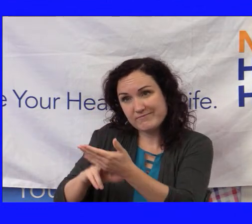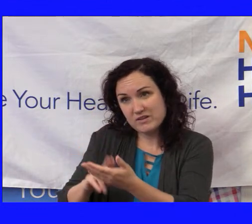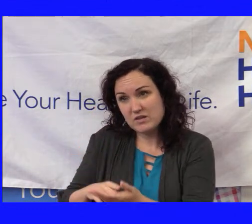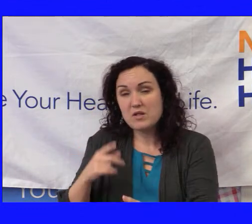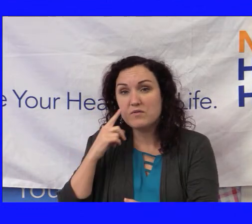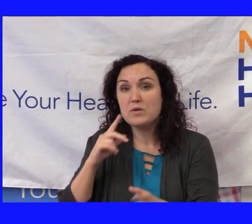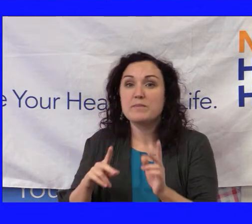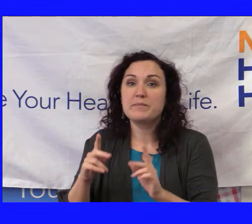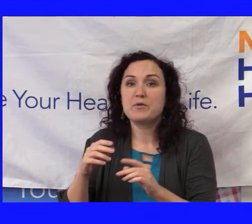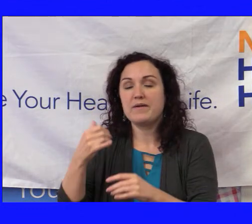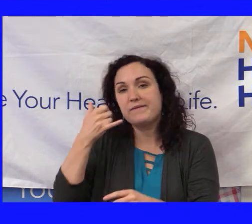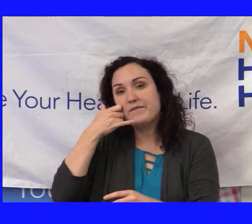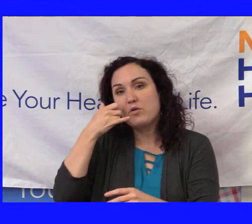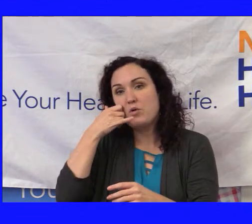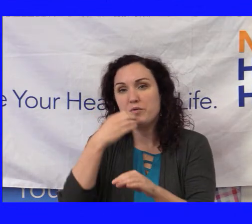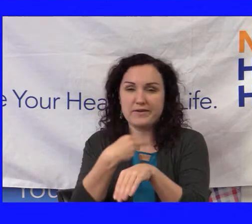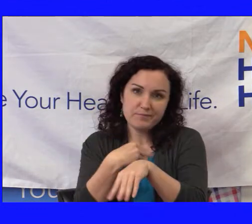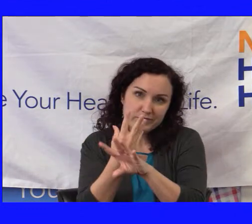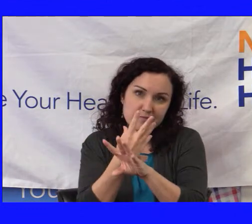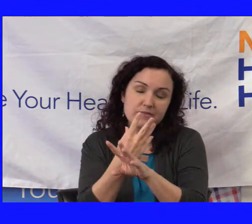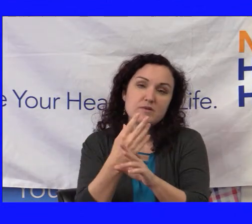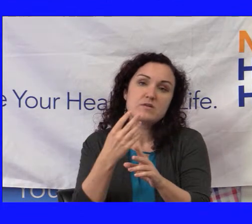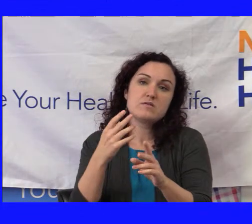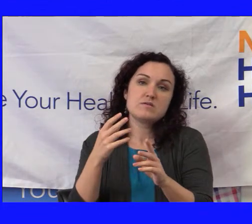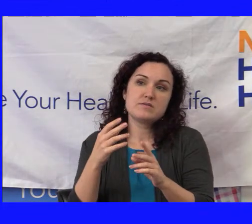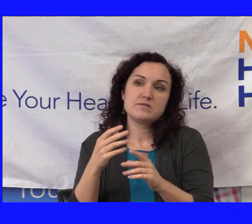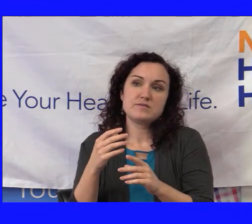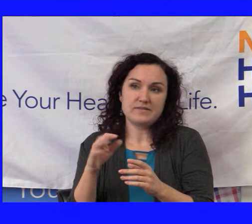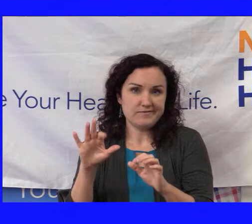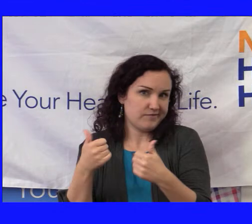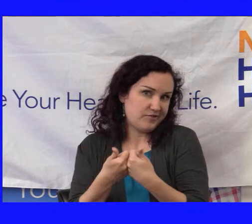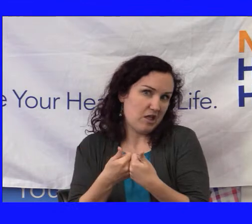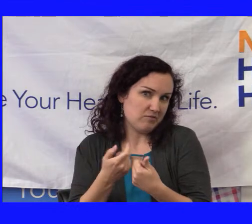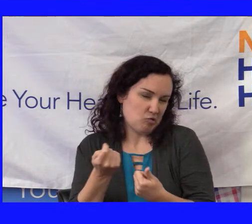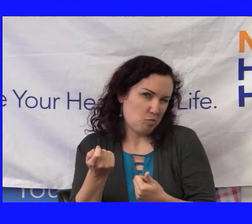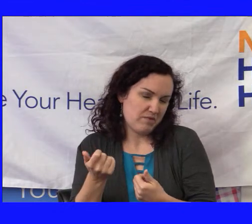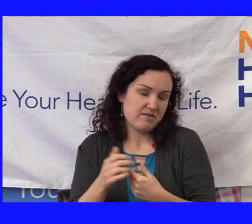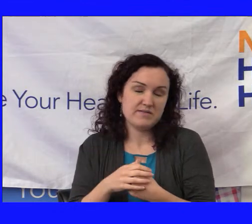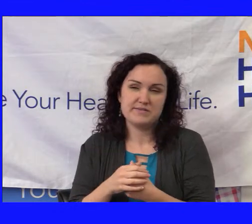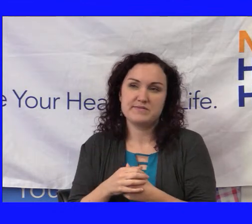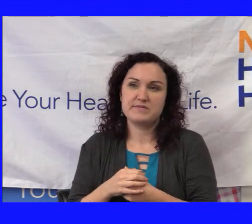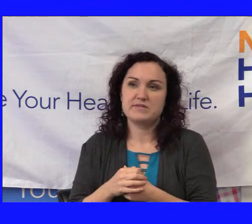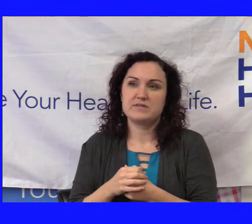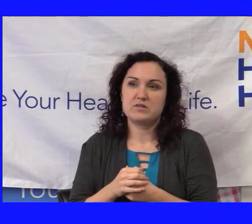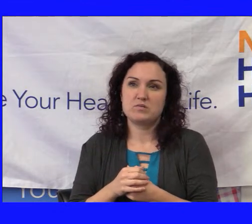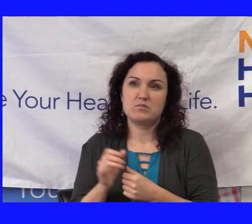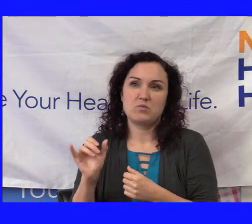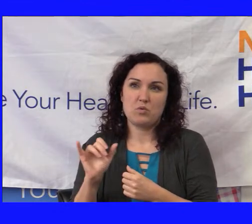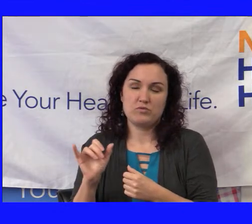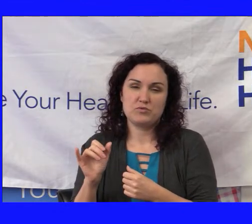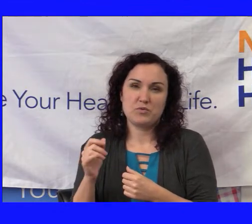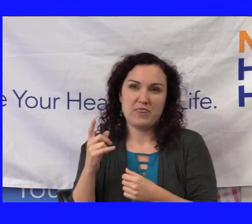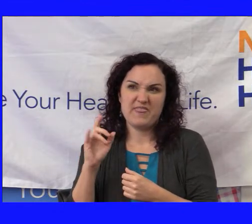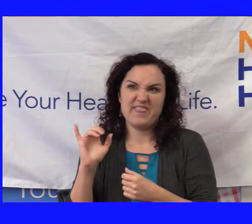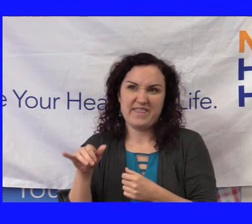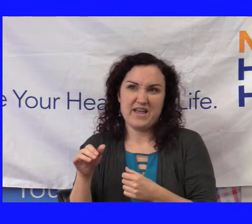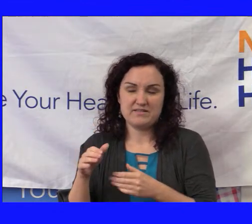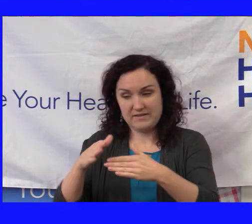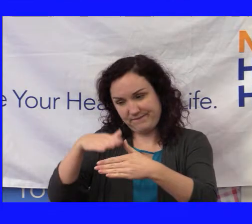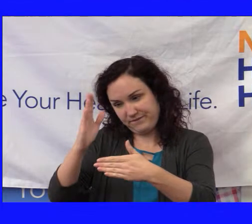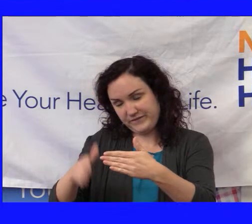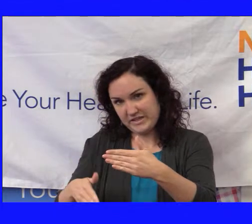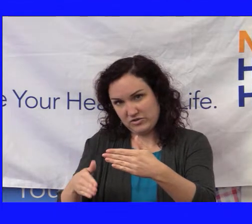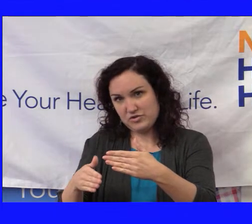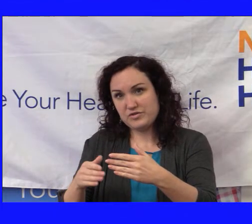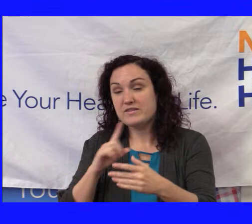who are having telephone and video visits is a challenge. And then I think so that kind of completion